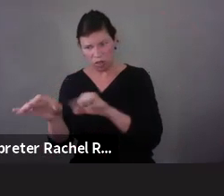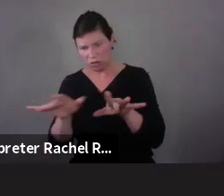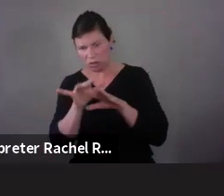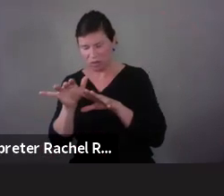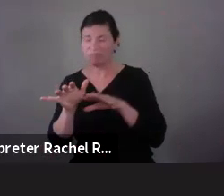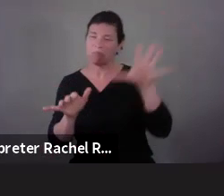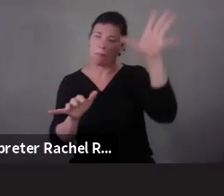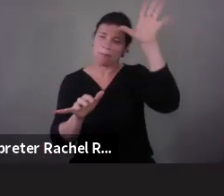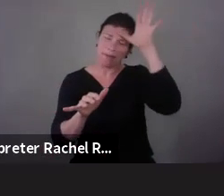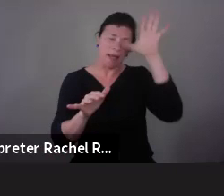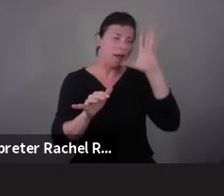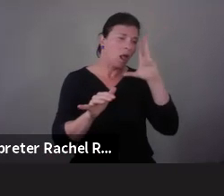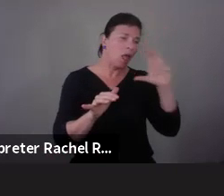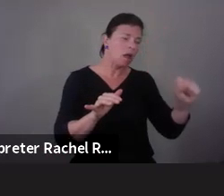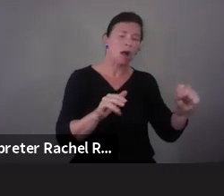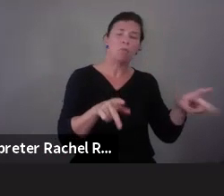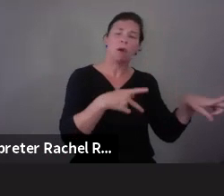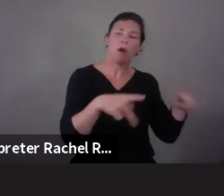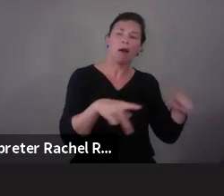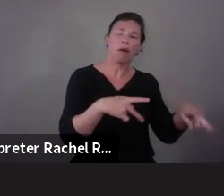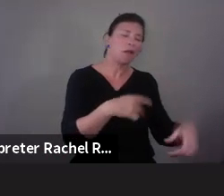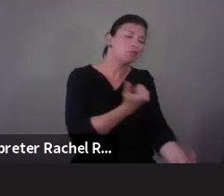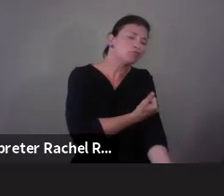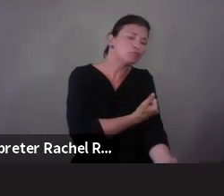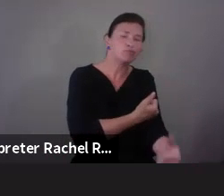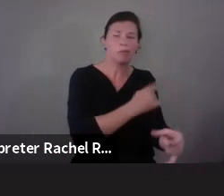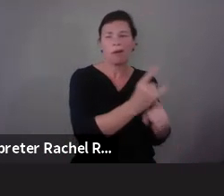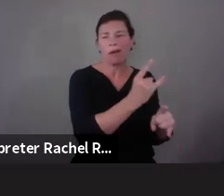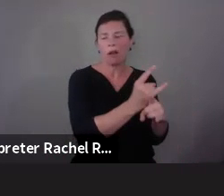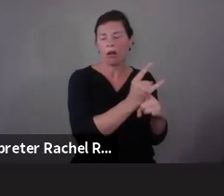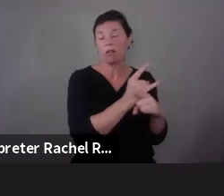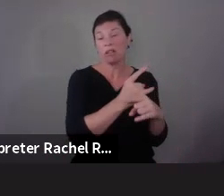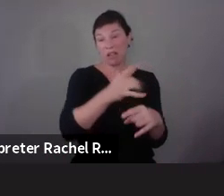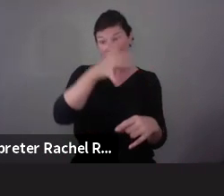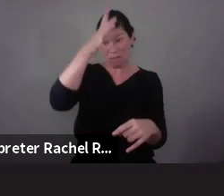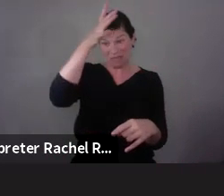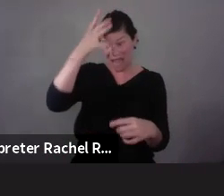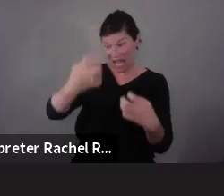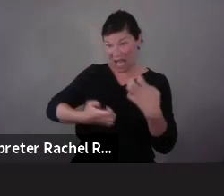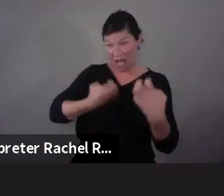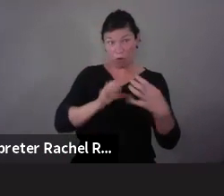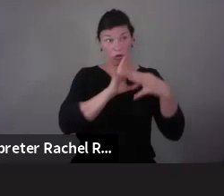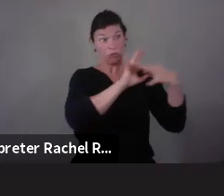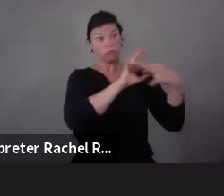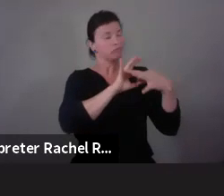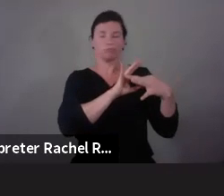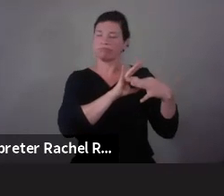drugs and alcohol. So he was pretty vacant. It was a lot of iron